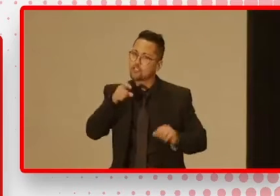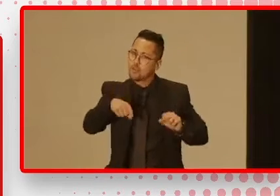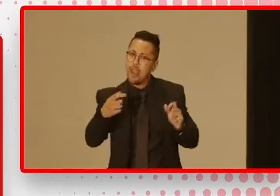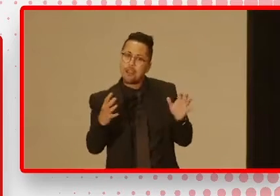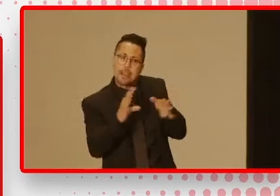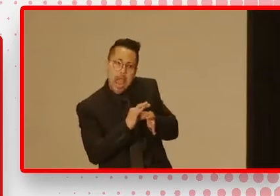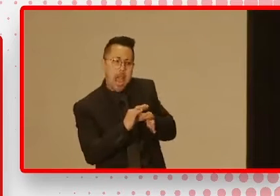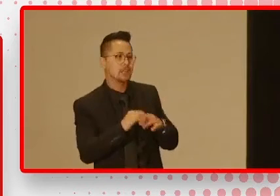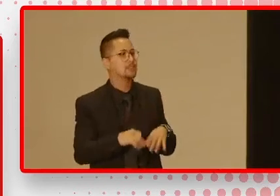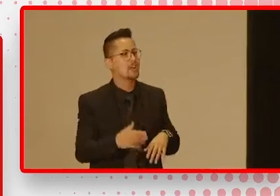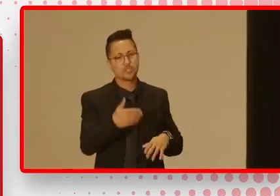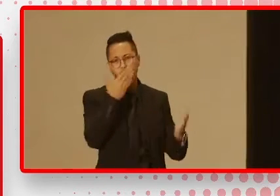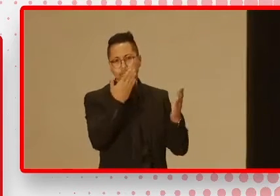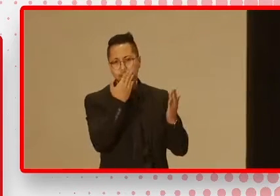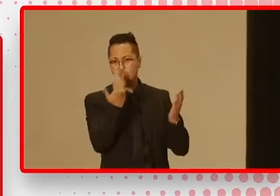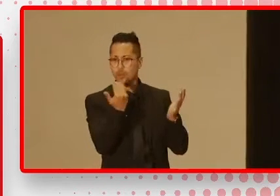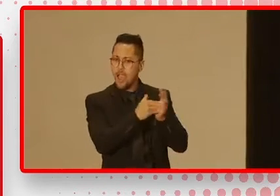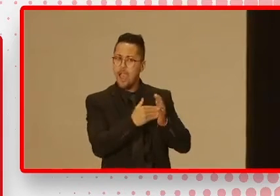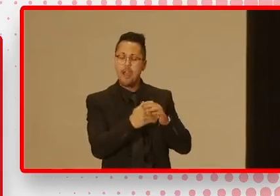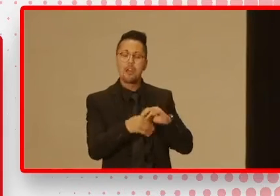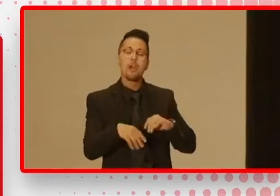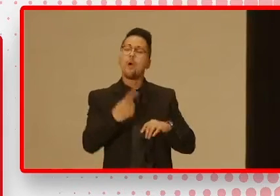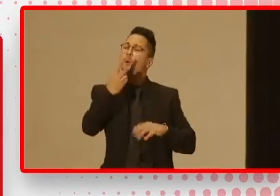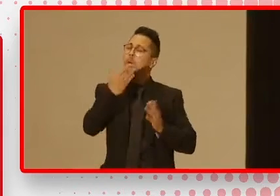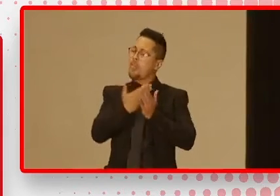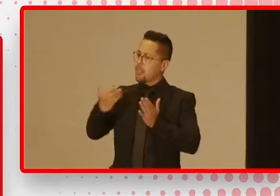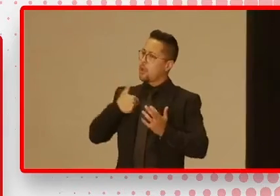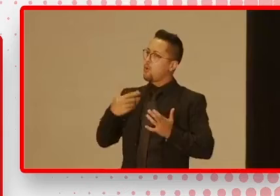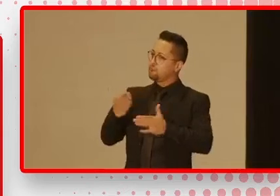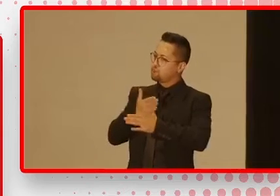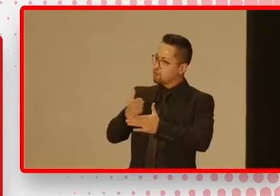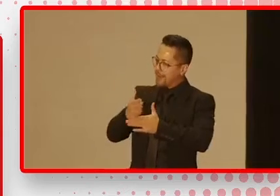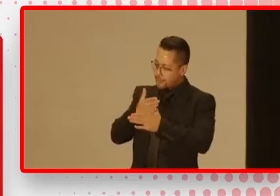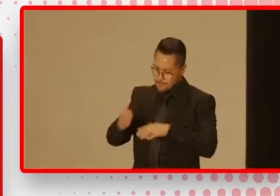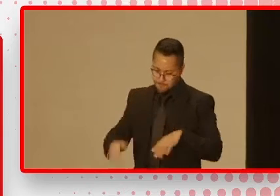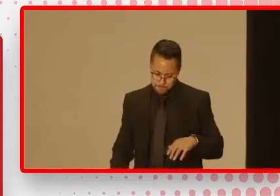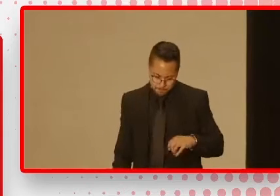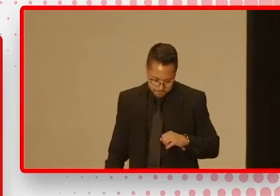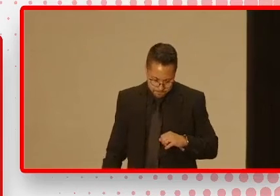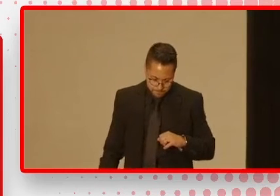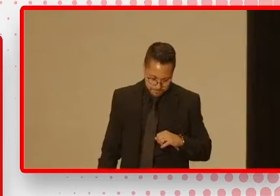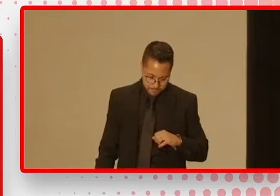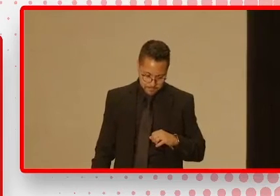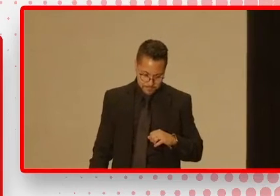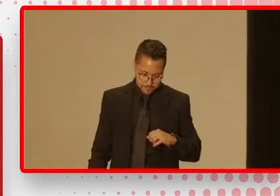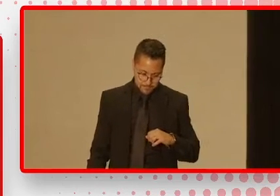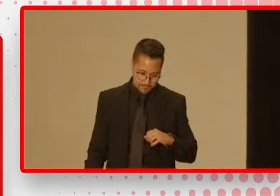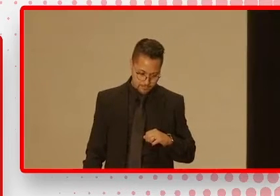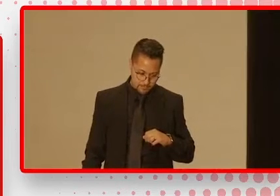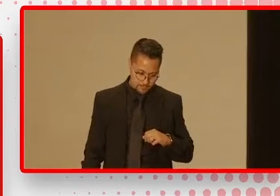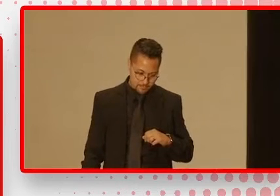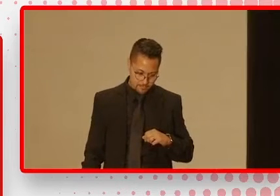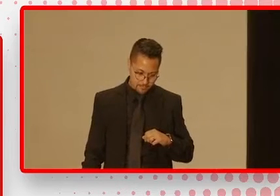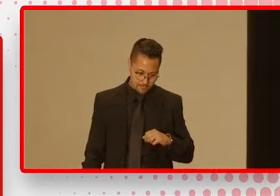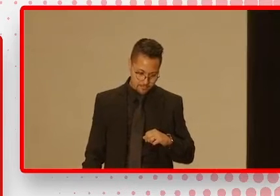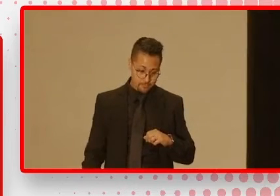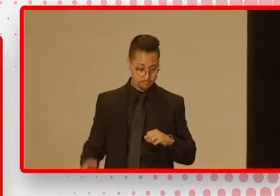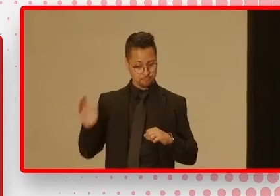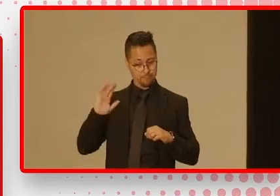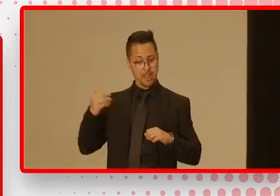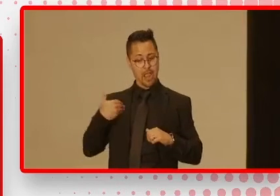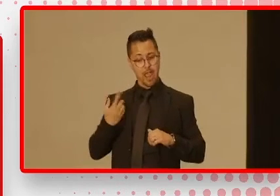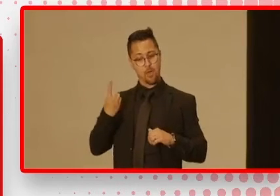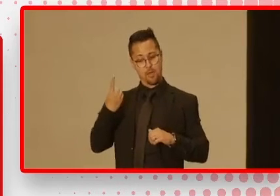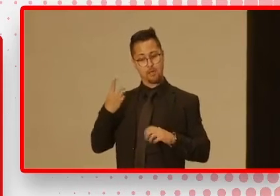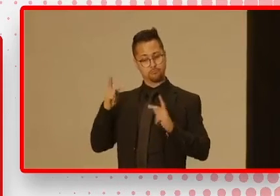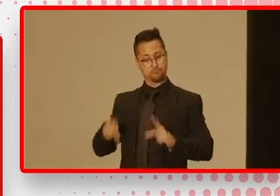I just want to thank you for that. One thing that I want to share with you is I had a constituent